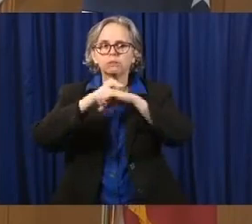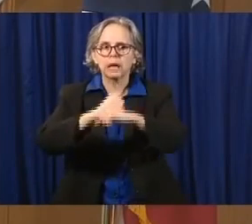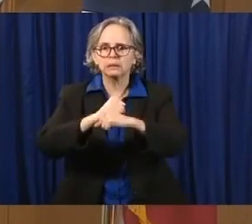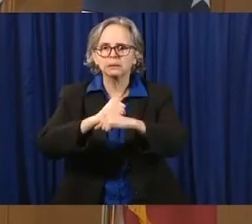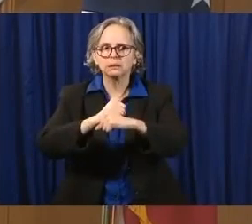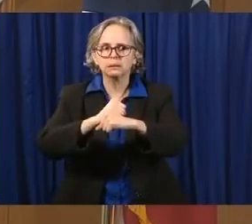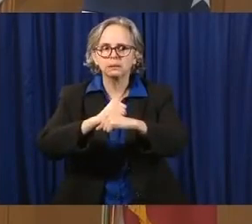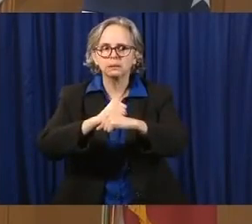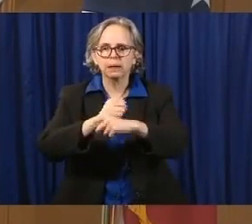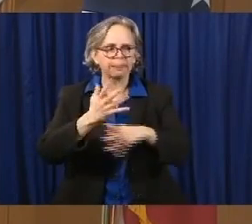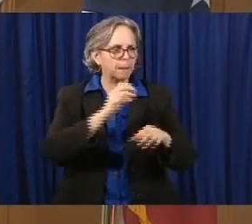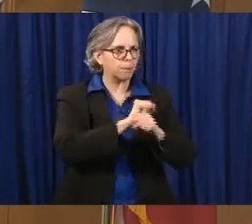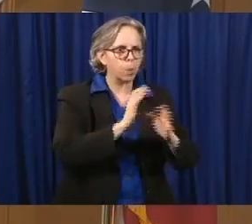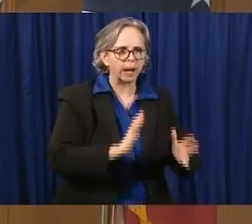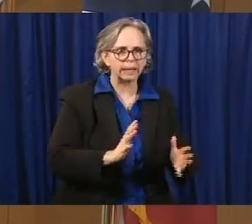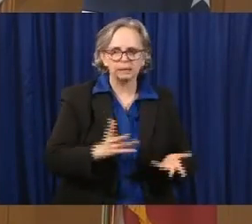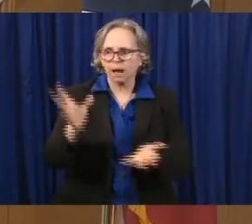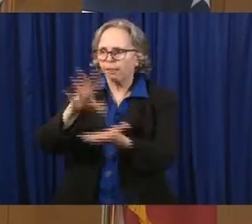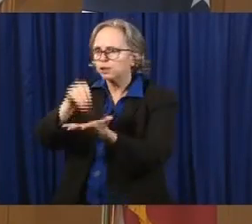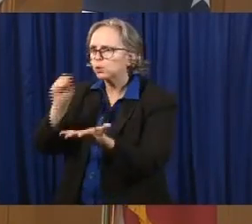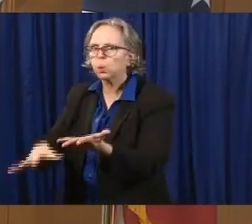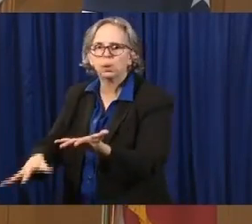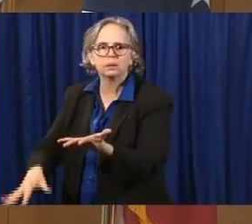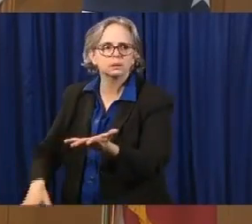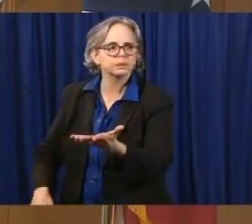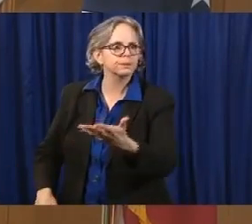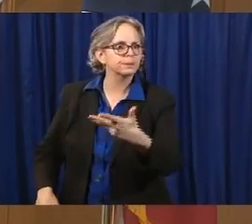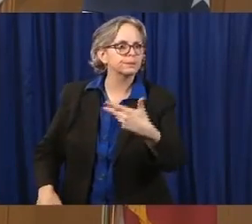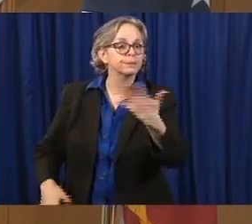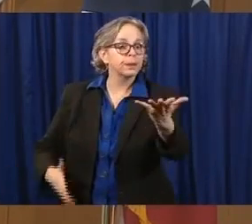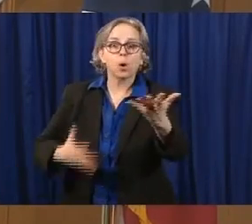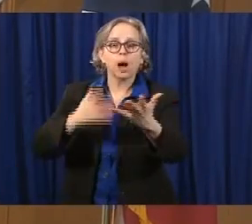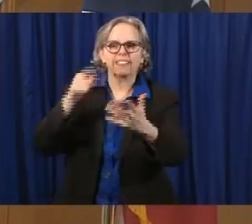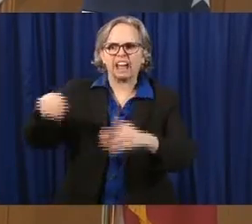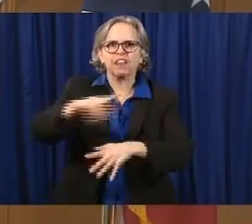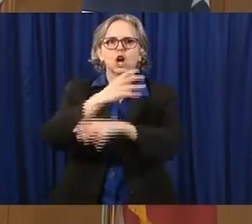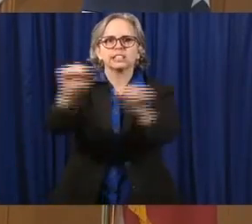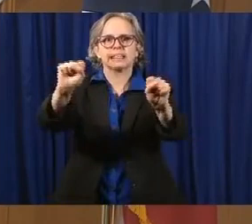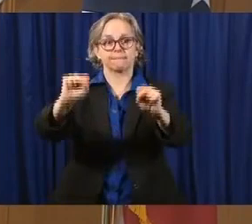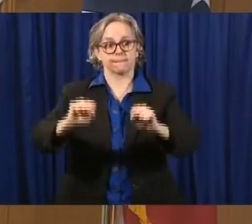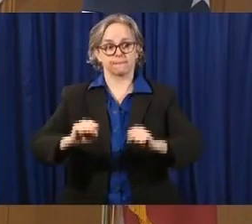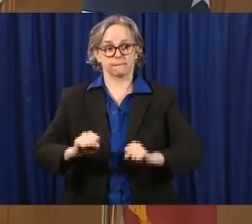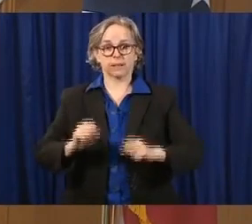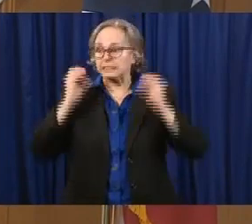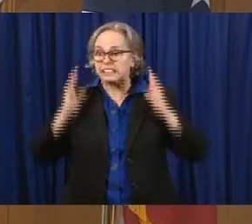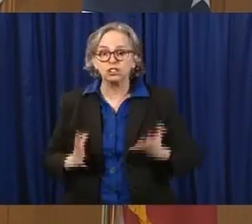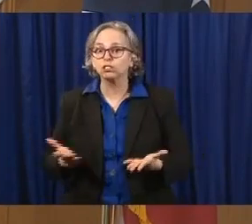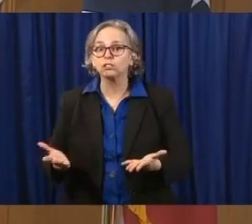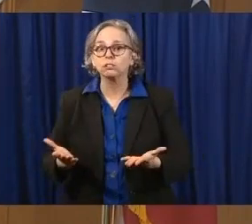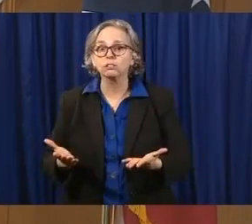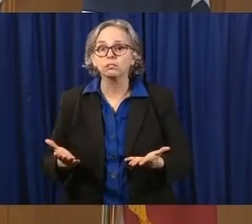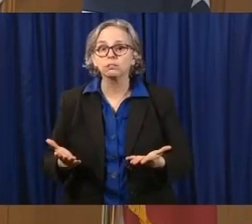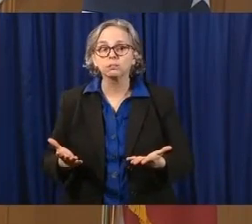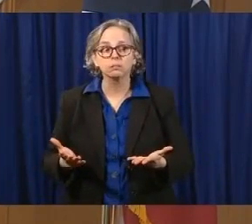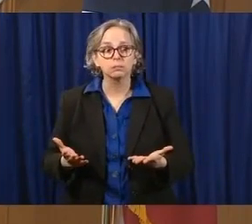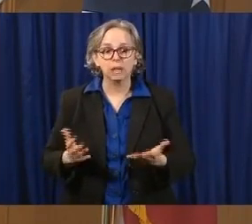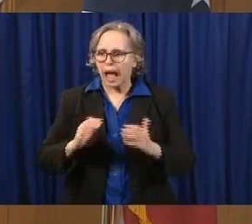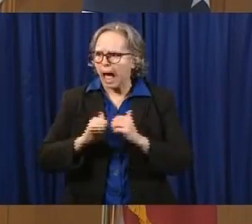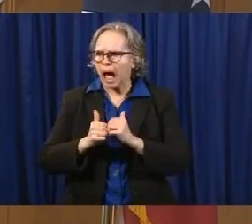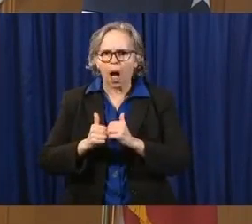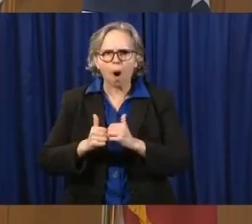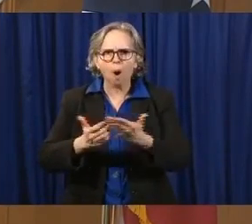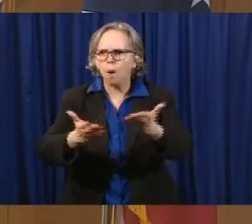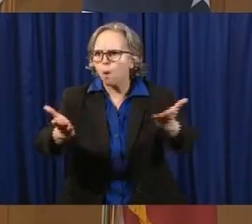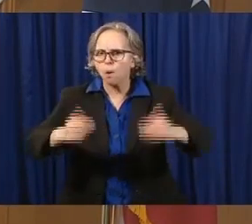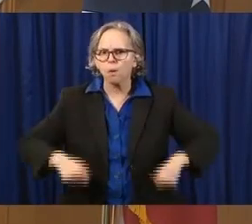customers safe, my students safe, my faculty safe, my teachers safe?